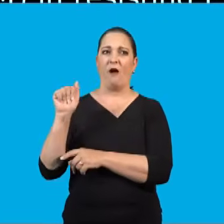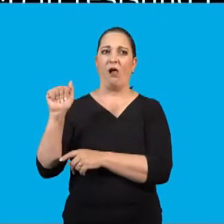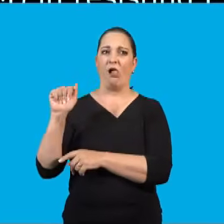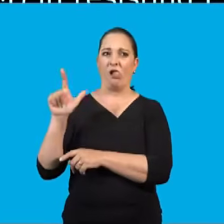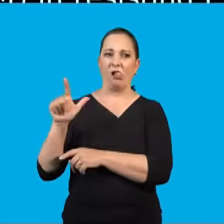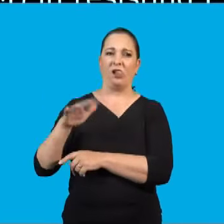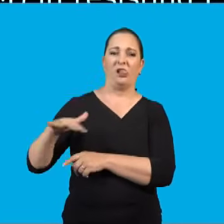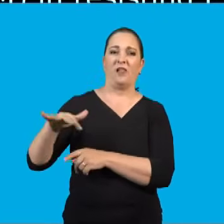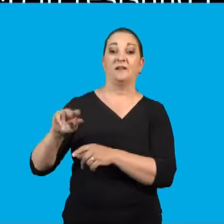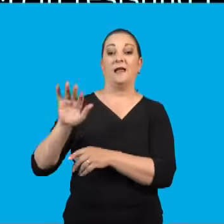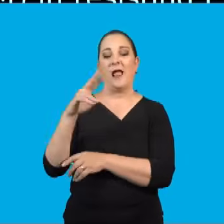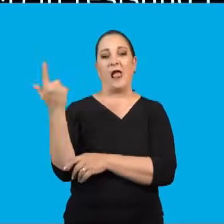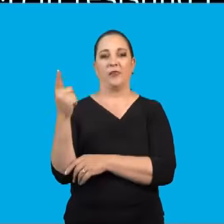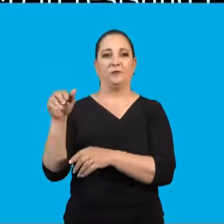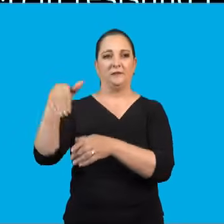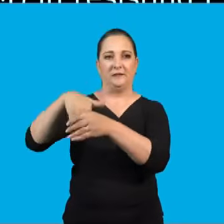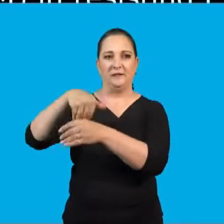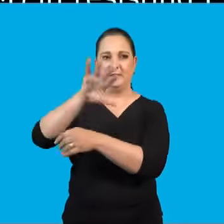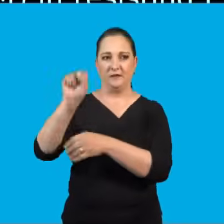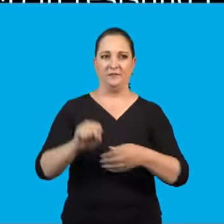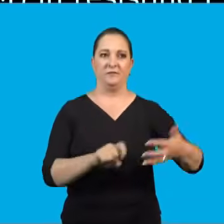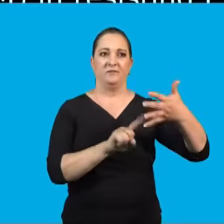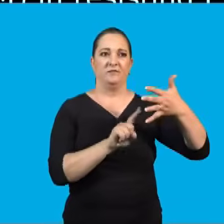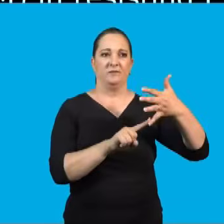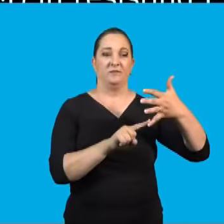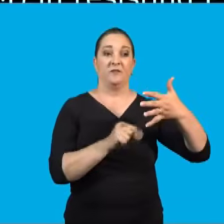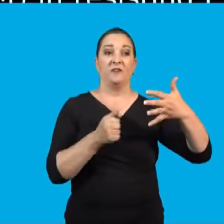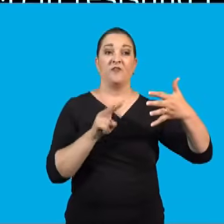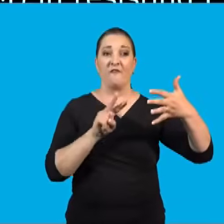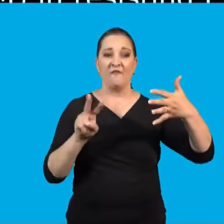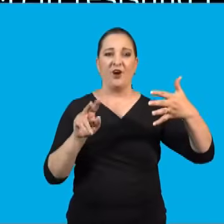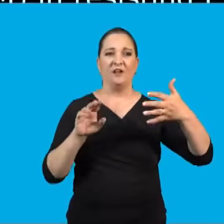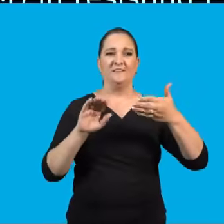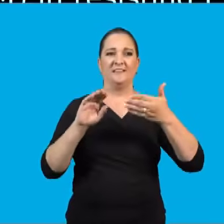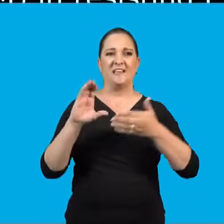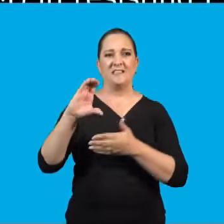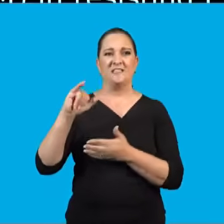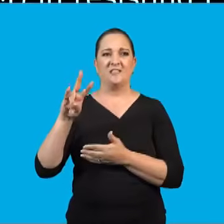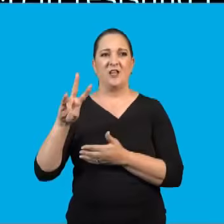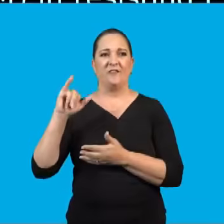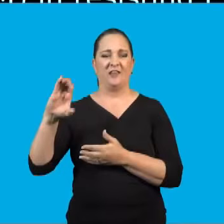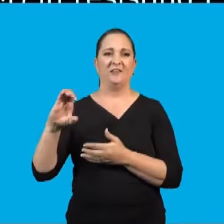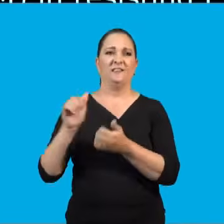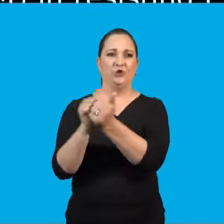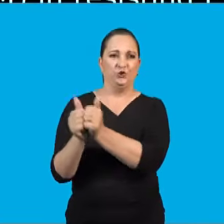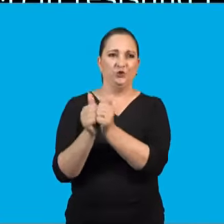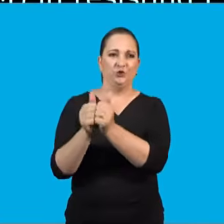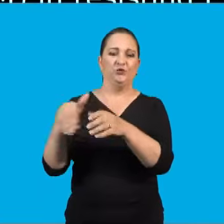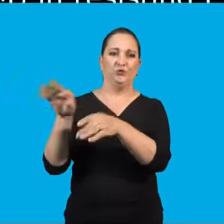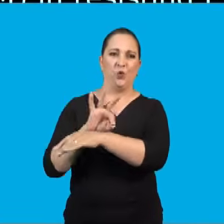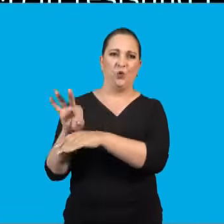organized rent boycotts, so that comes from your own knowledge. The Vaal townships embarked on a rolling mass